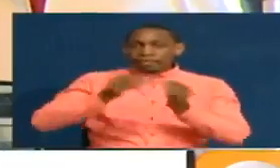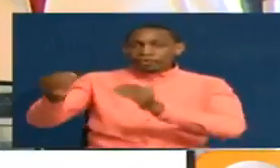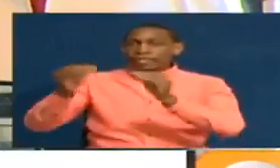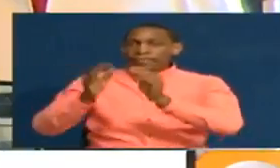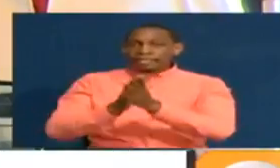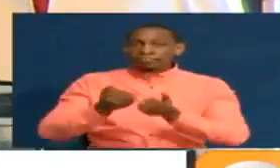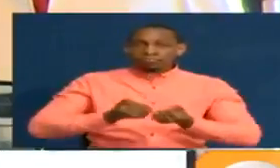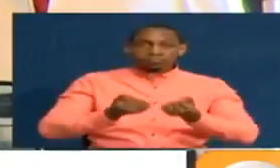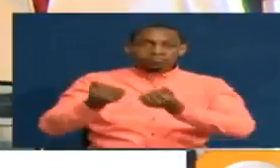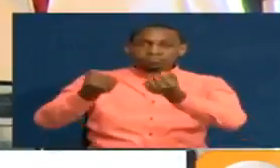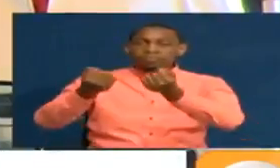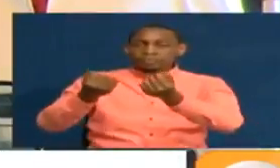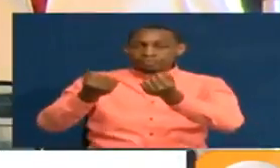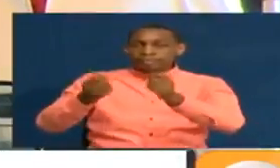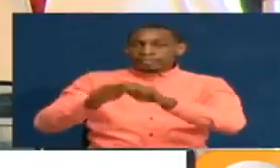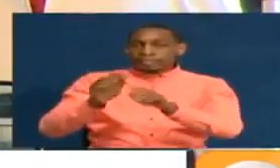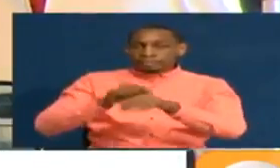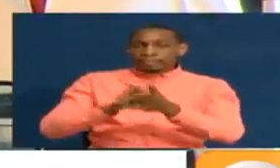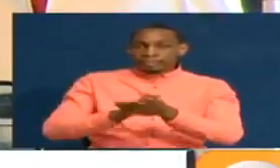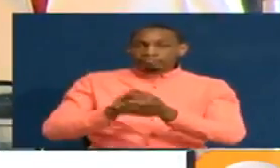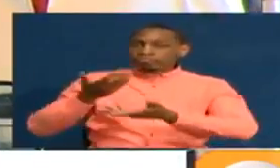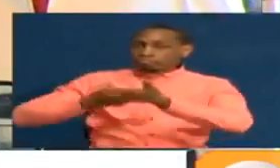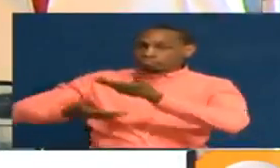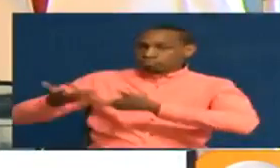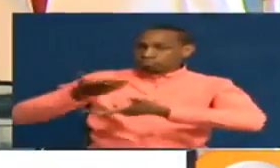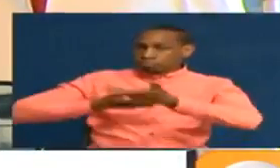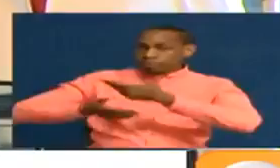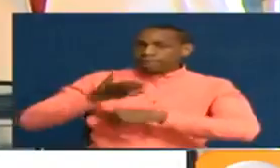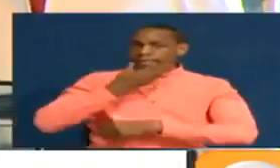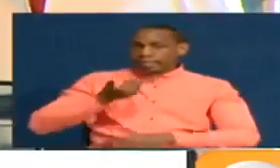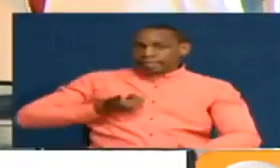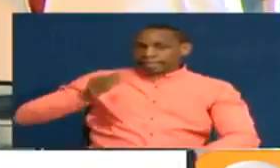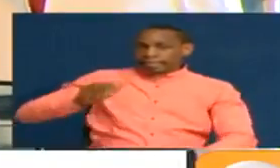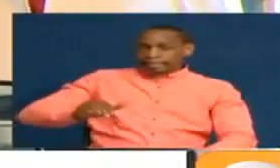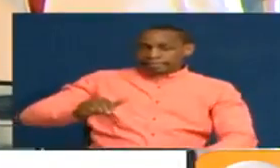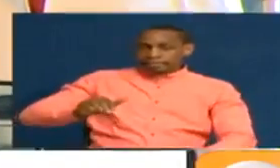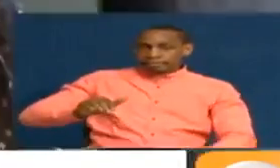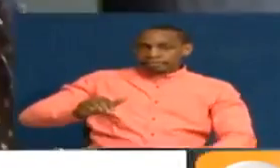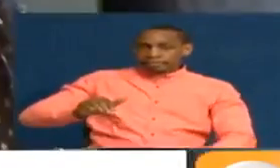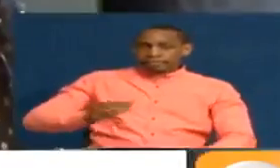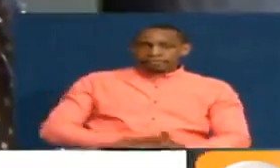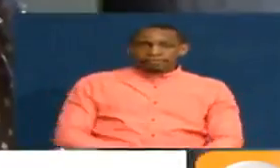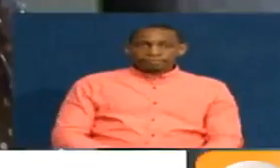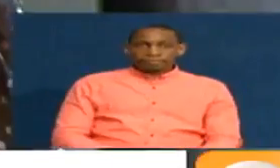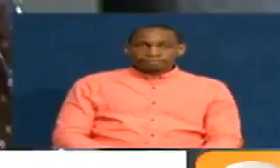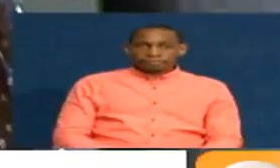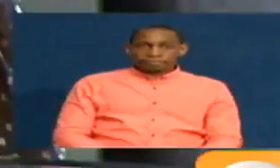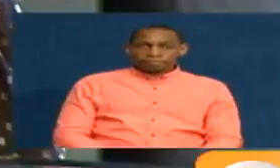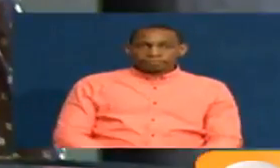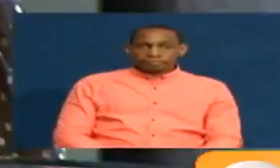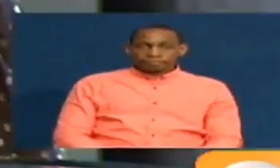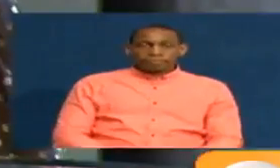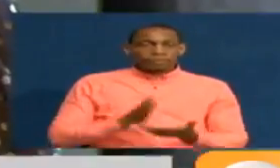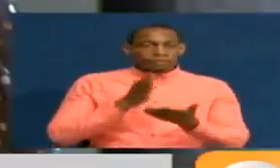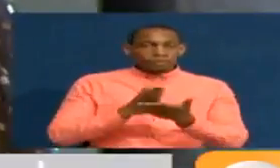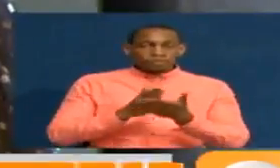meetings, driving him around, and it was during these moments we would bond as father and daughter in our own way. We are so